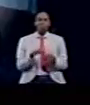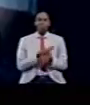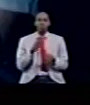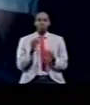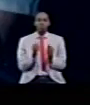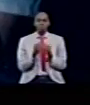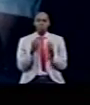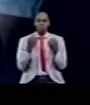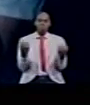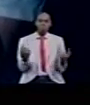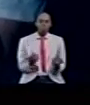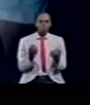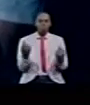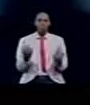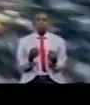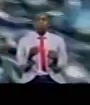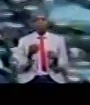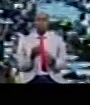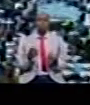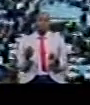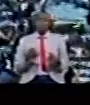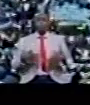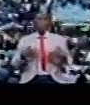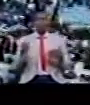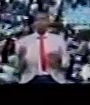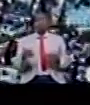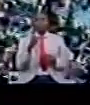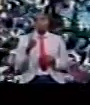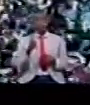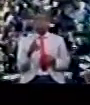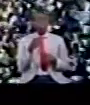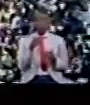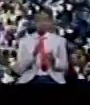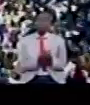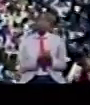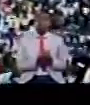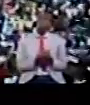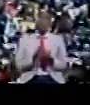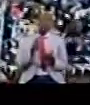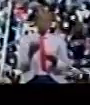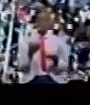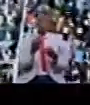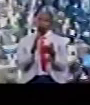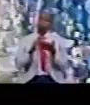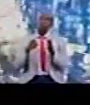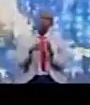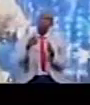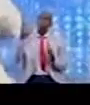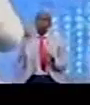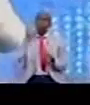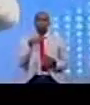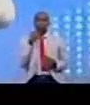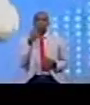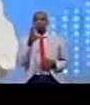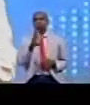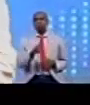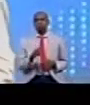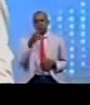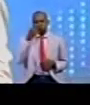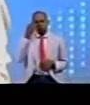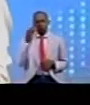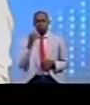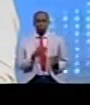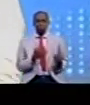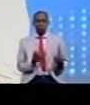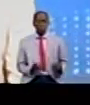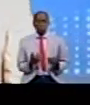arrest such. The Holy Ghost will arrest such. The Holy Ghost will arrest such. The supernatural hand